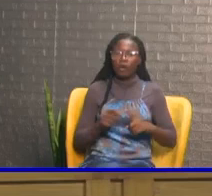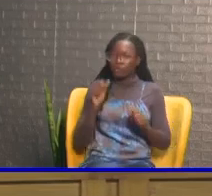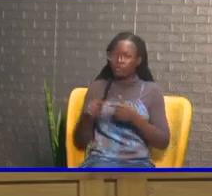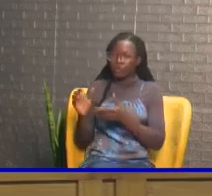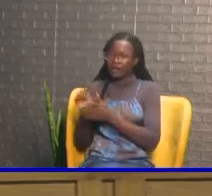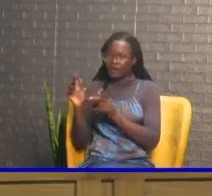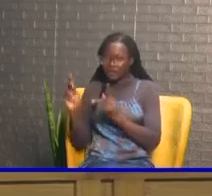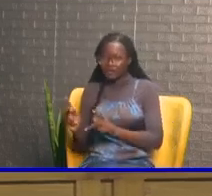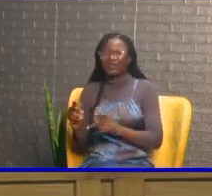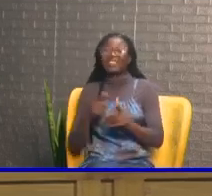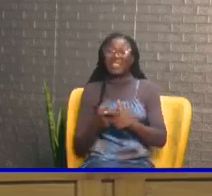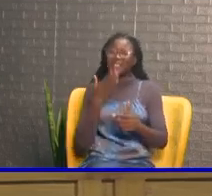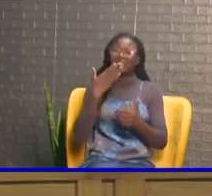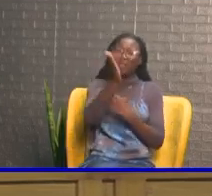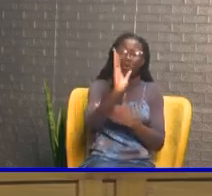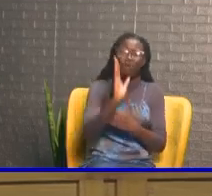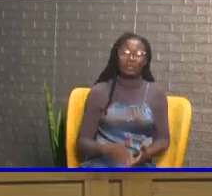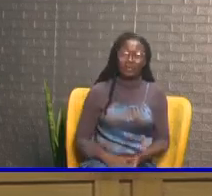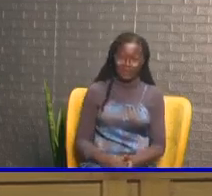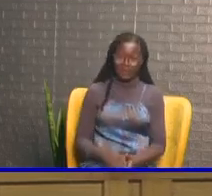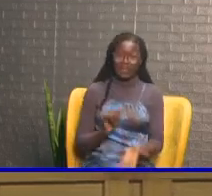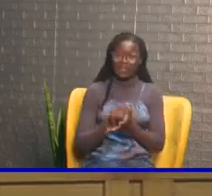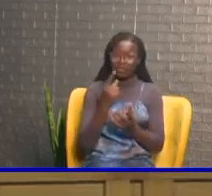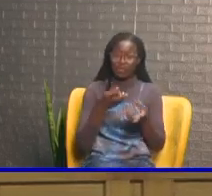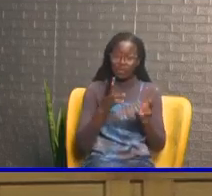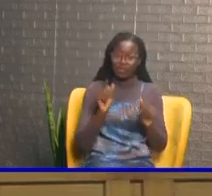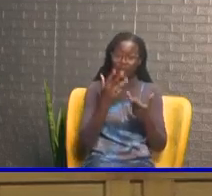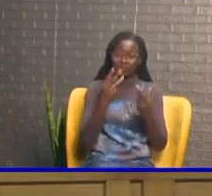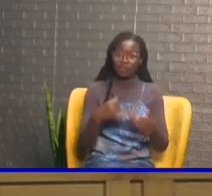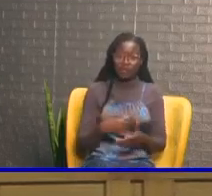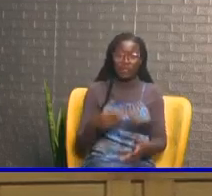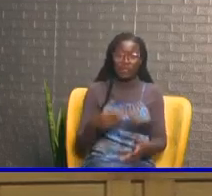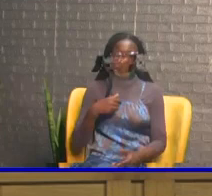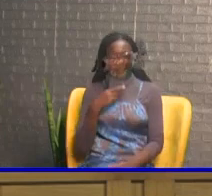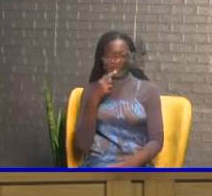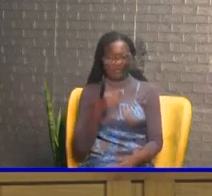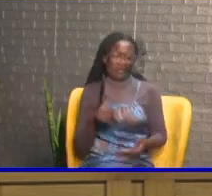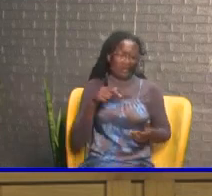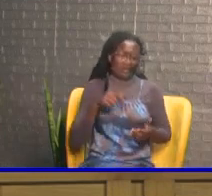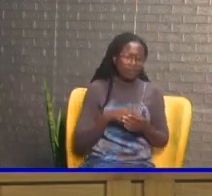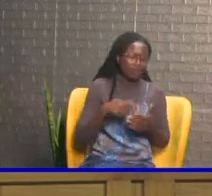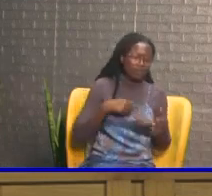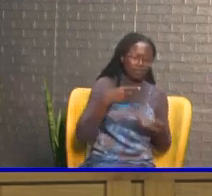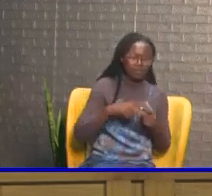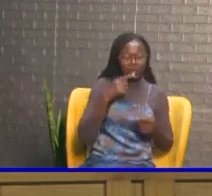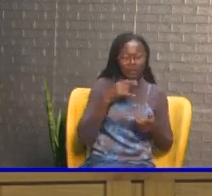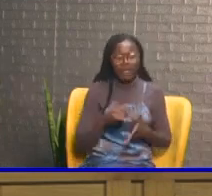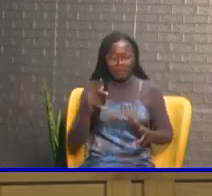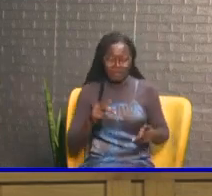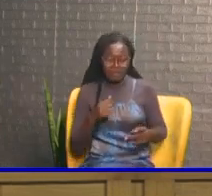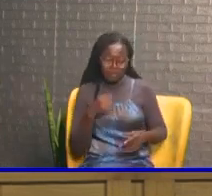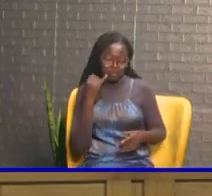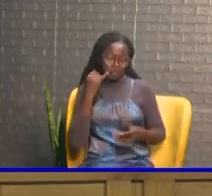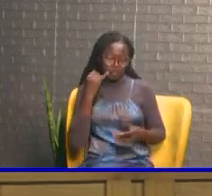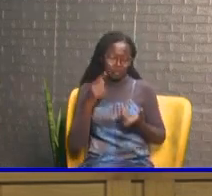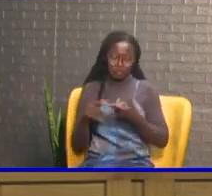And watch God bring it out. Are you going to come and tell the doctor and say, let me tell you this. What I'm trying to tell you was that there was somebody I was supposed to get married to. I went